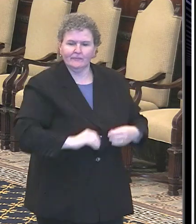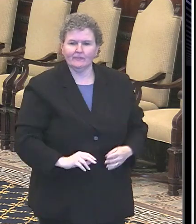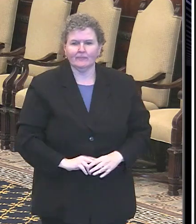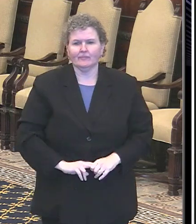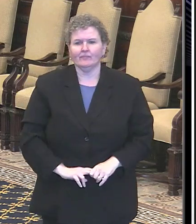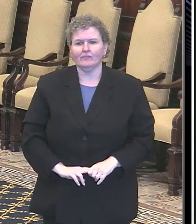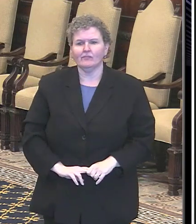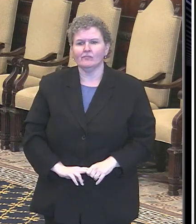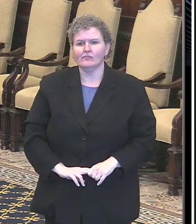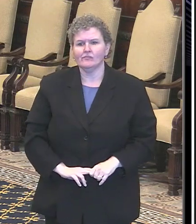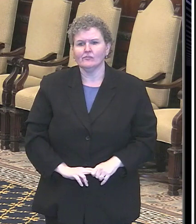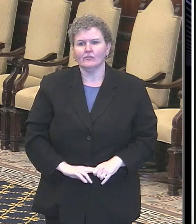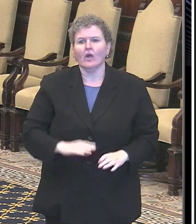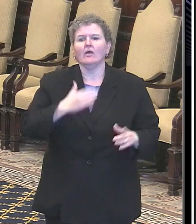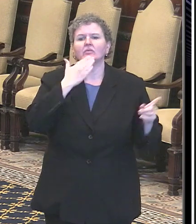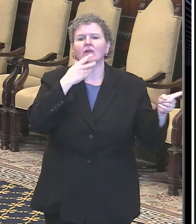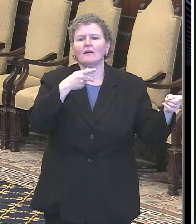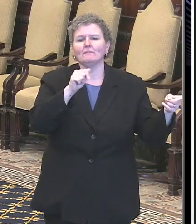Pat.